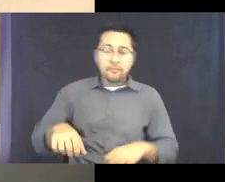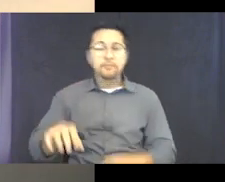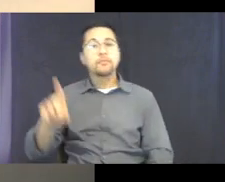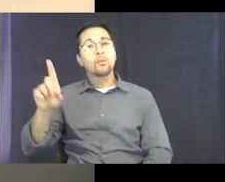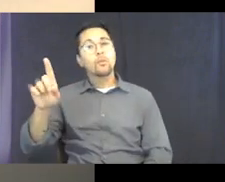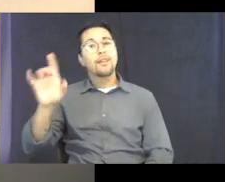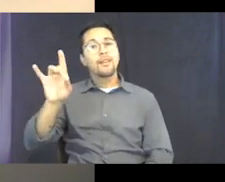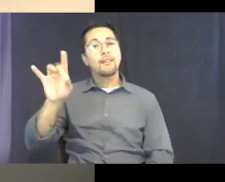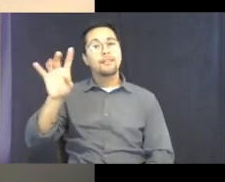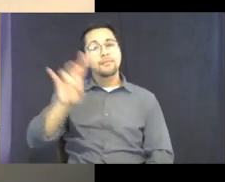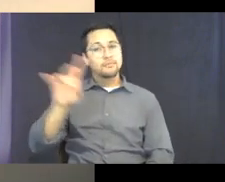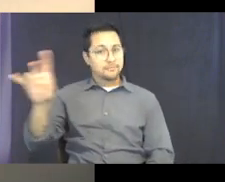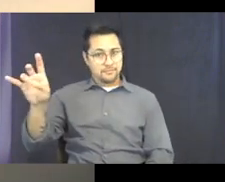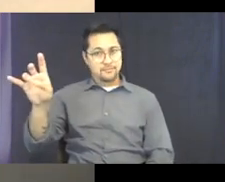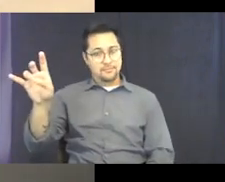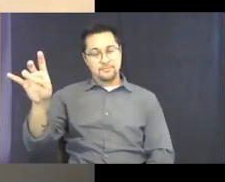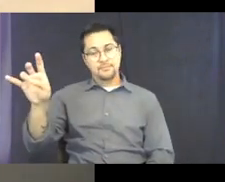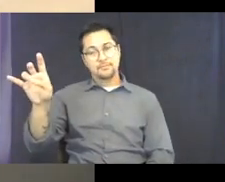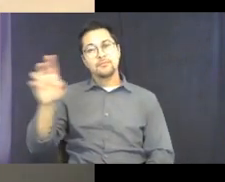It's